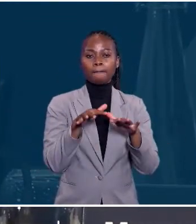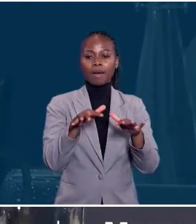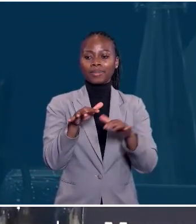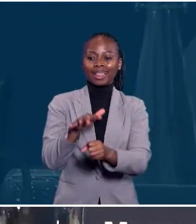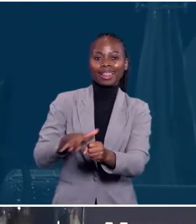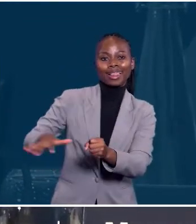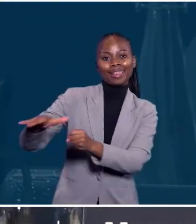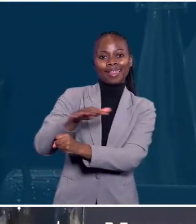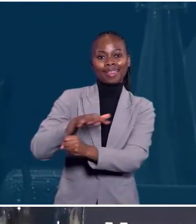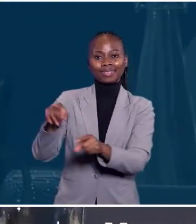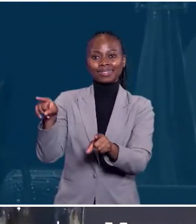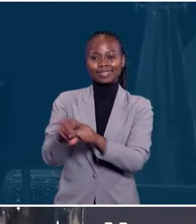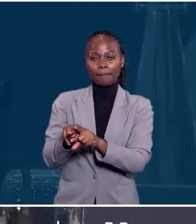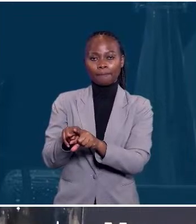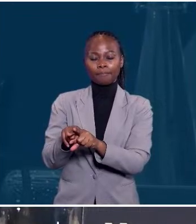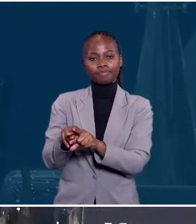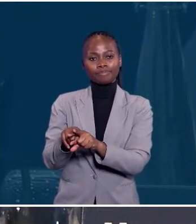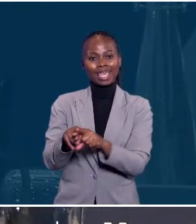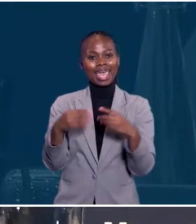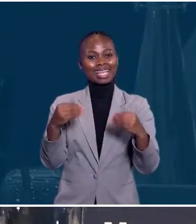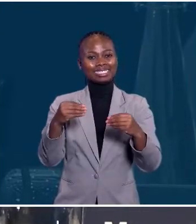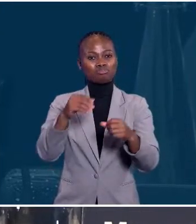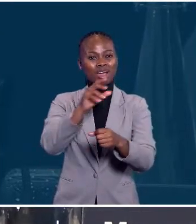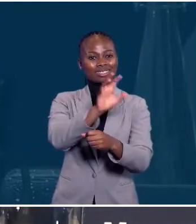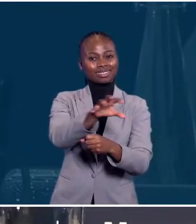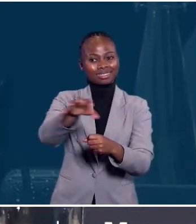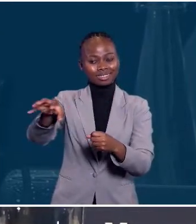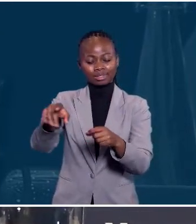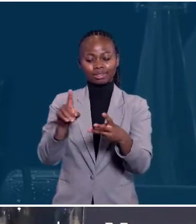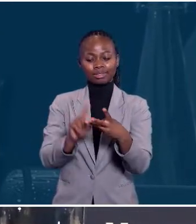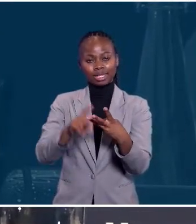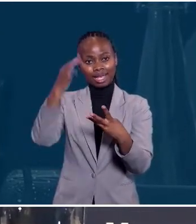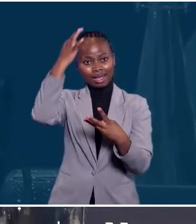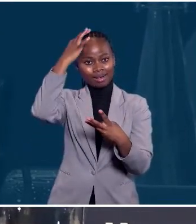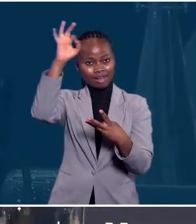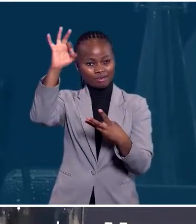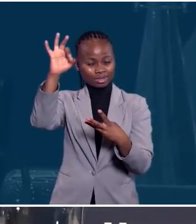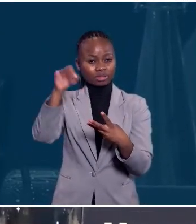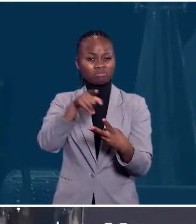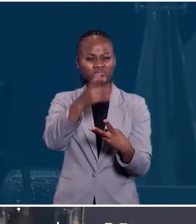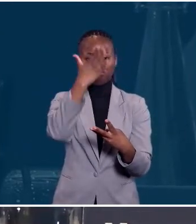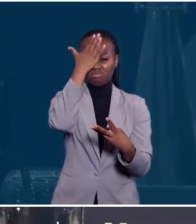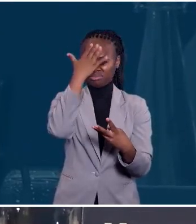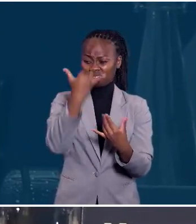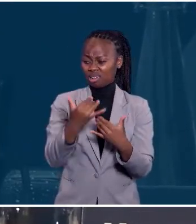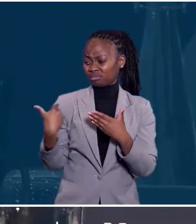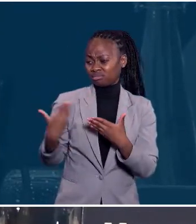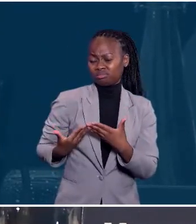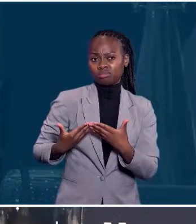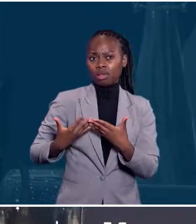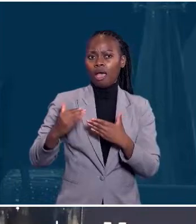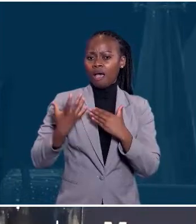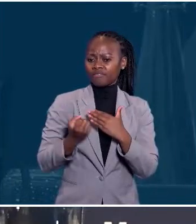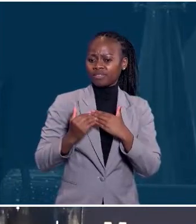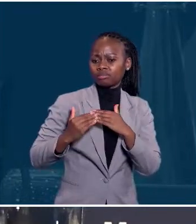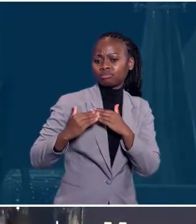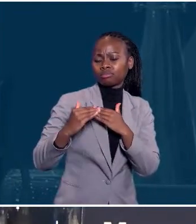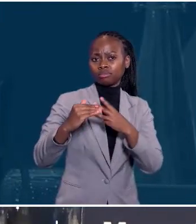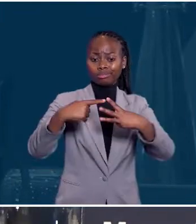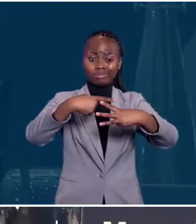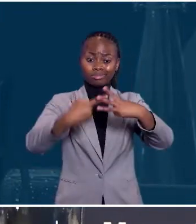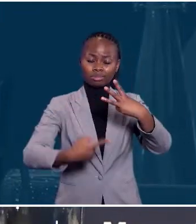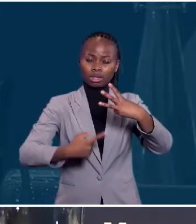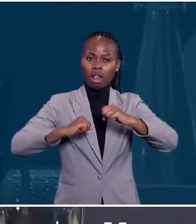enterprises and in general government. And you will know that there's been a lot of volatility in both